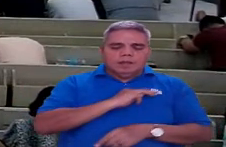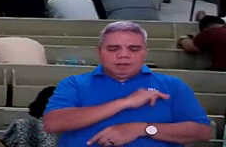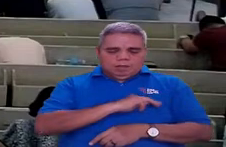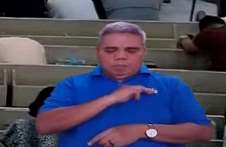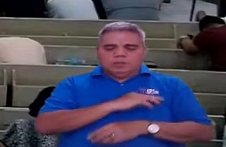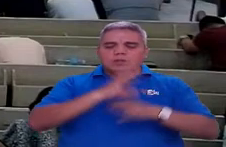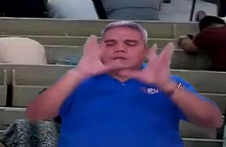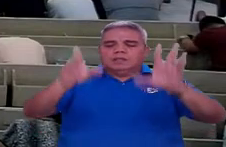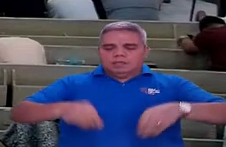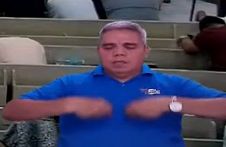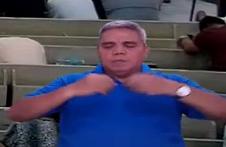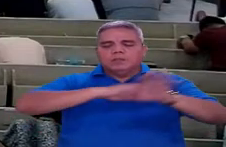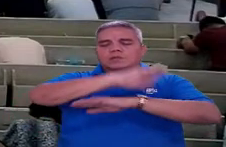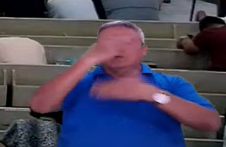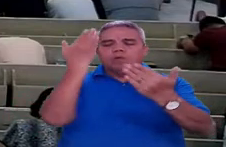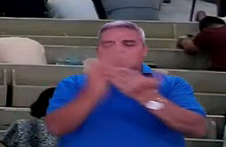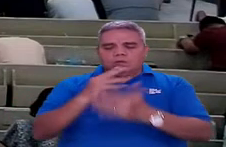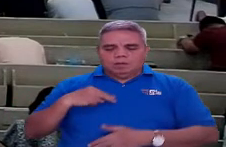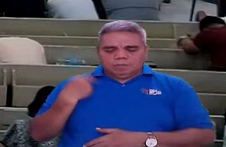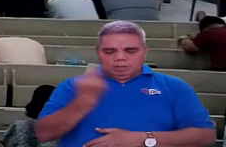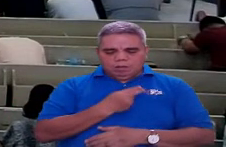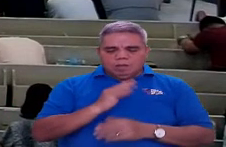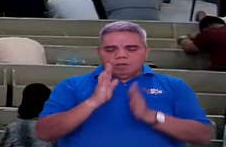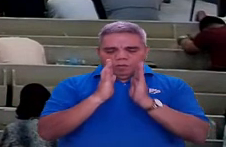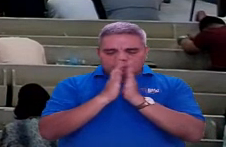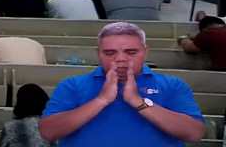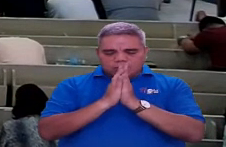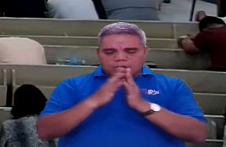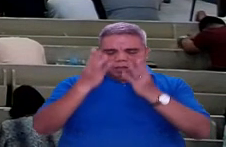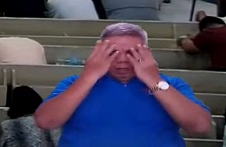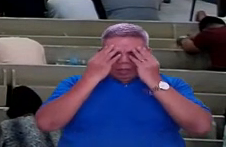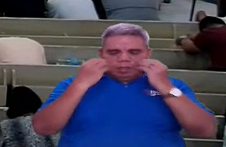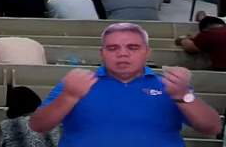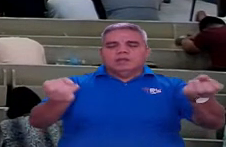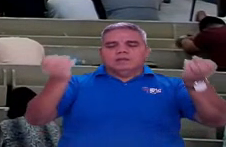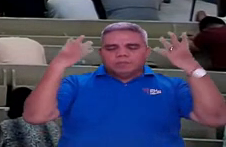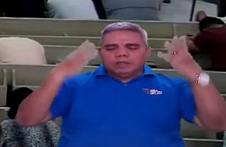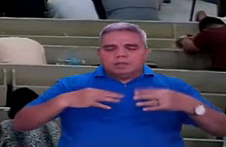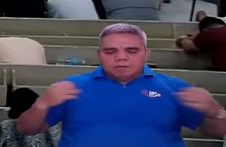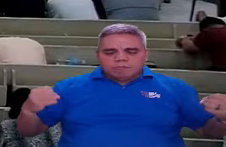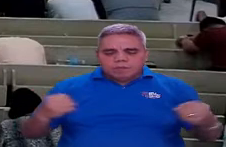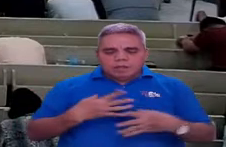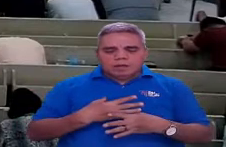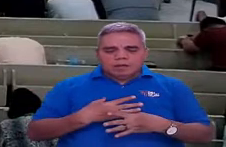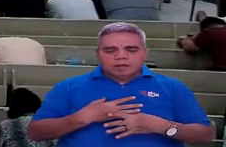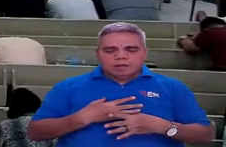mission that you have given to all of us. Lord, I pray that you will remove the spirit of fear,